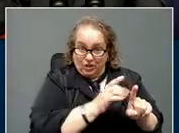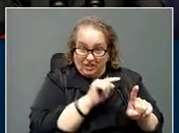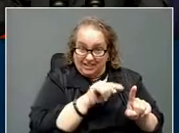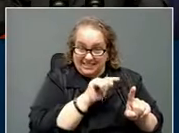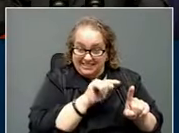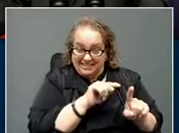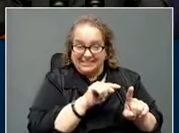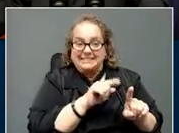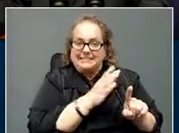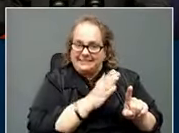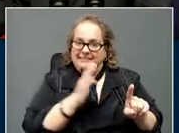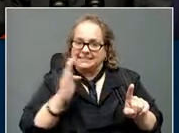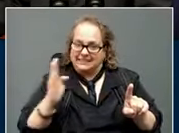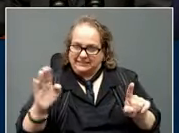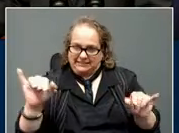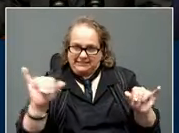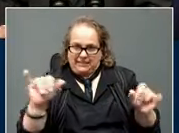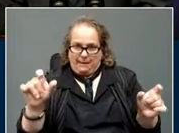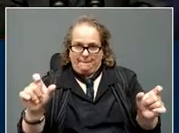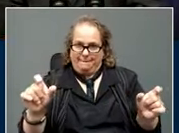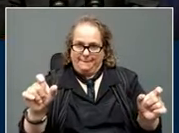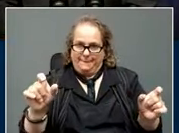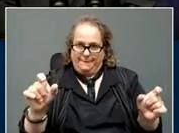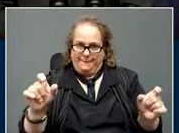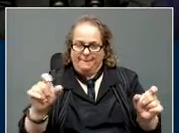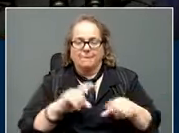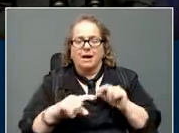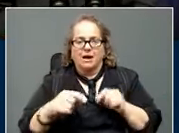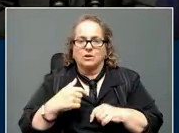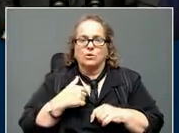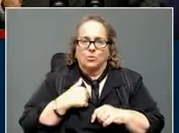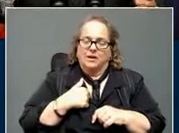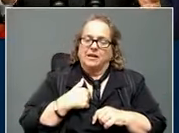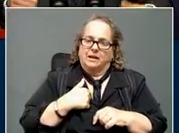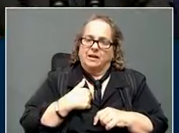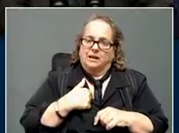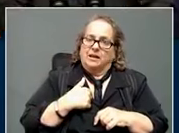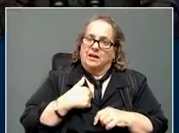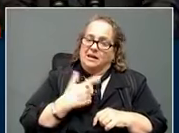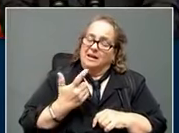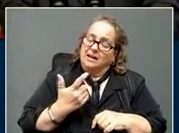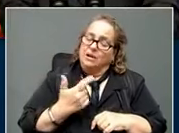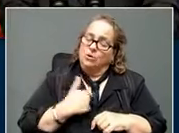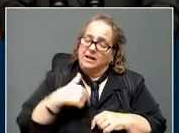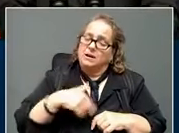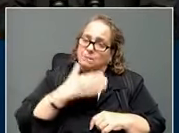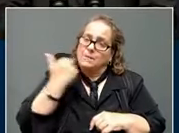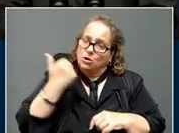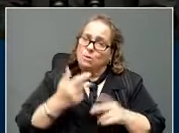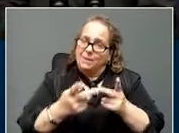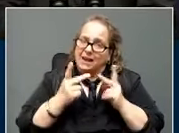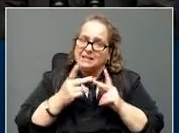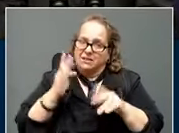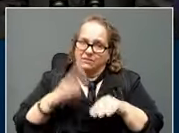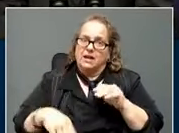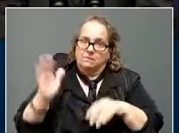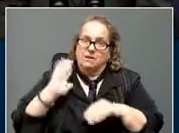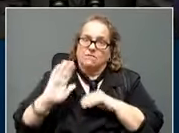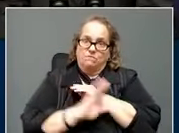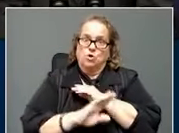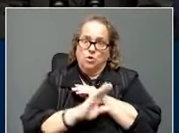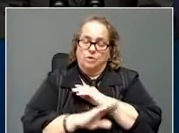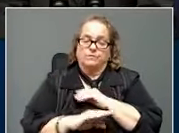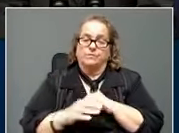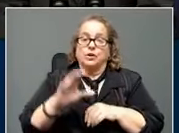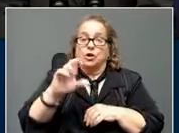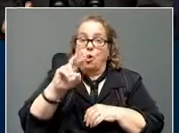the fall, late fall, and early winter. Even better news, our COVID-19 test positivity is